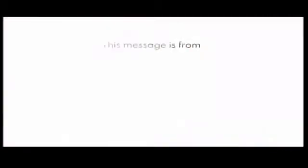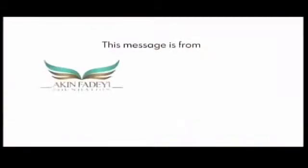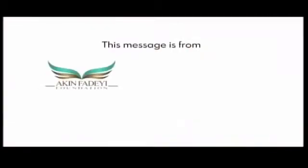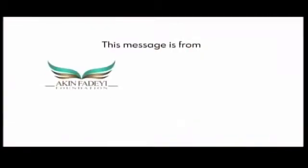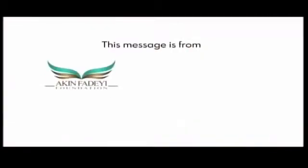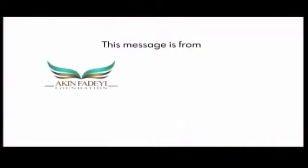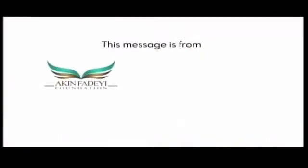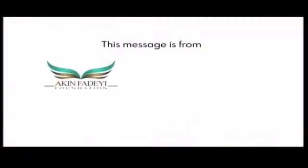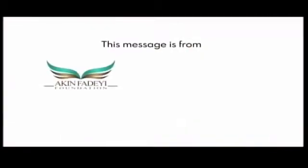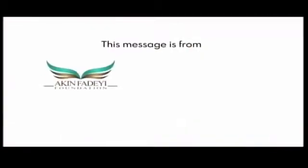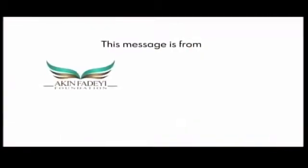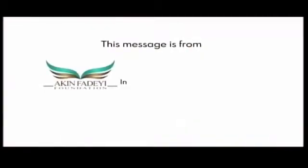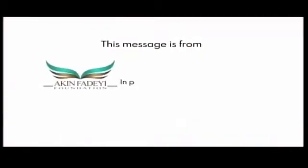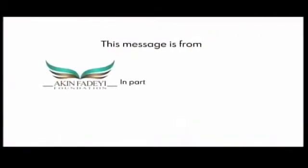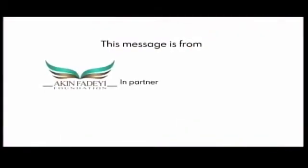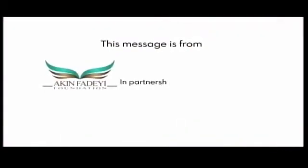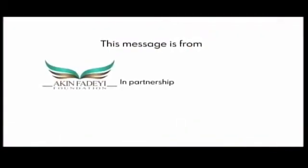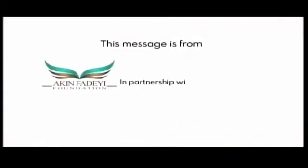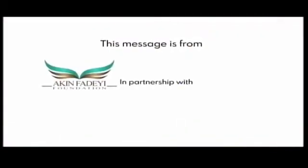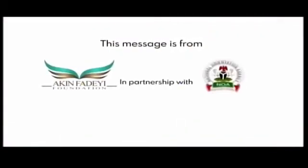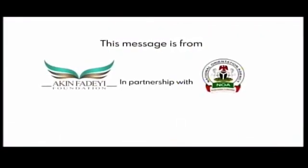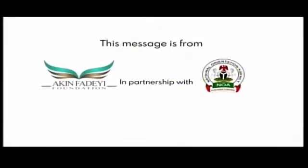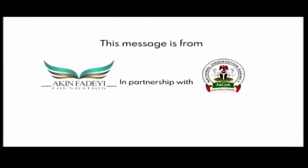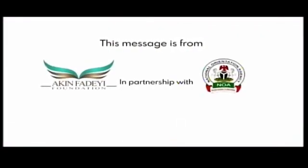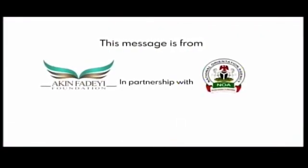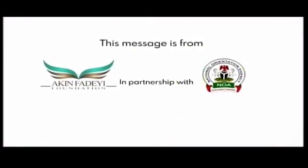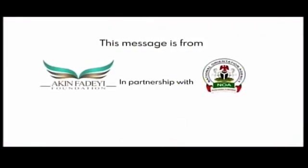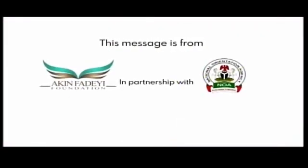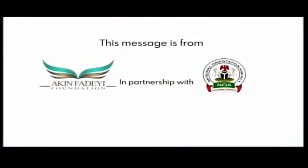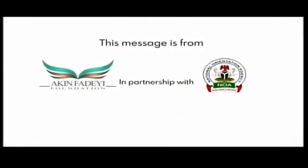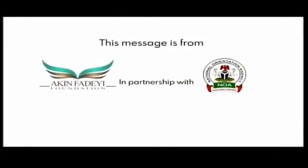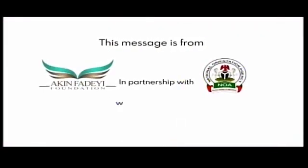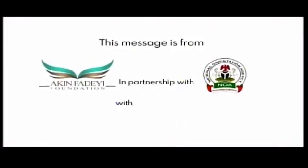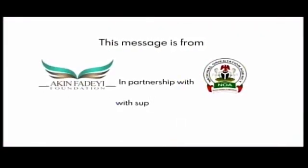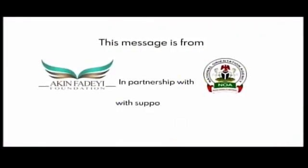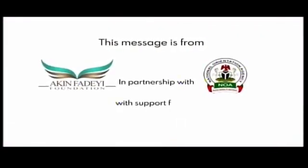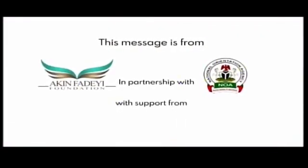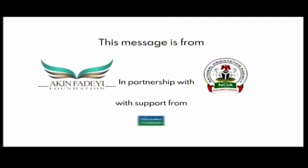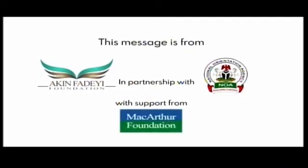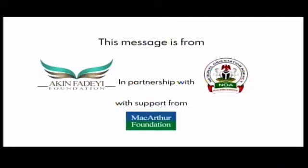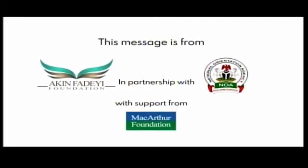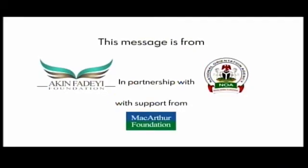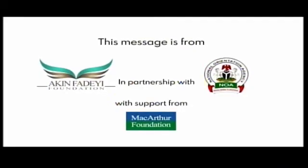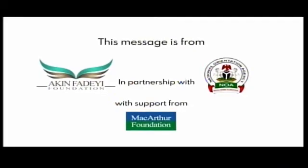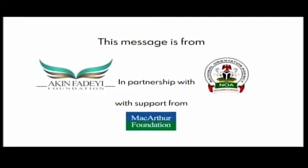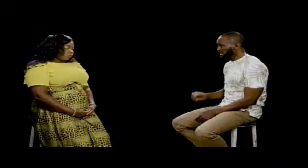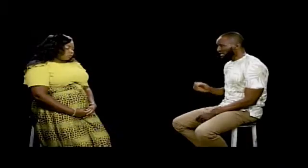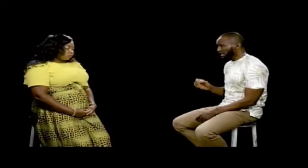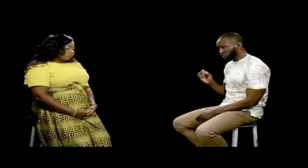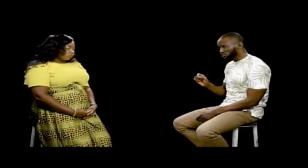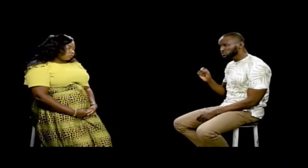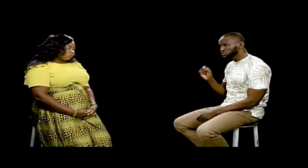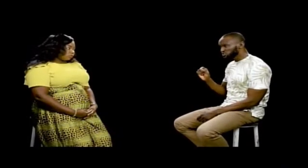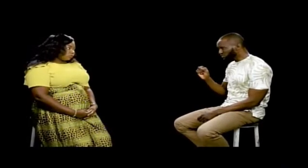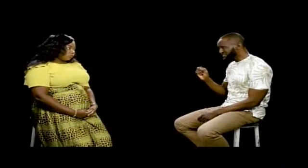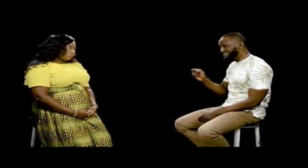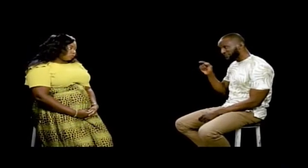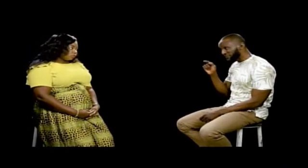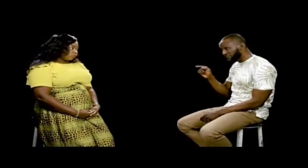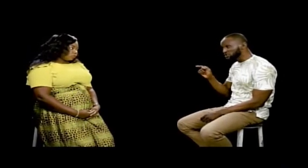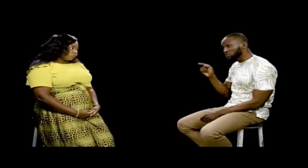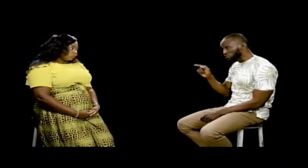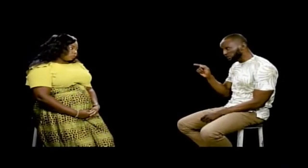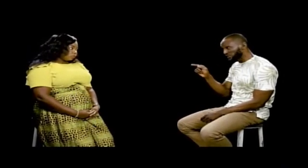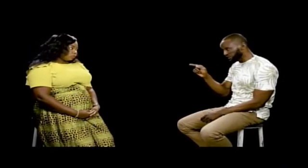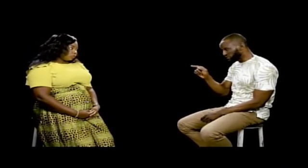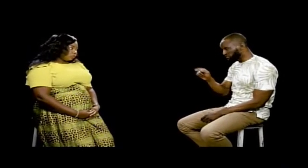This message is from the Akinfate Foundation in partnership with the National Orientation Agency with support from MacArthur Foundation. I just don't understand